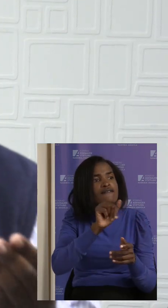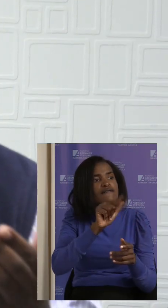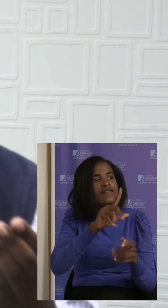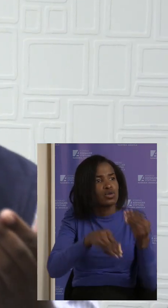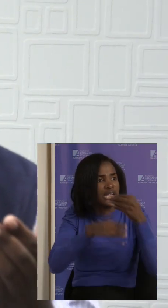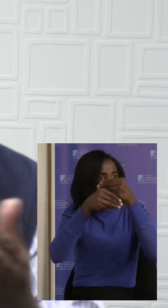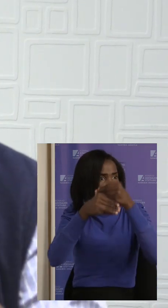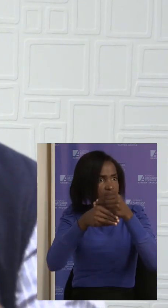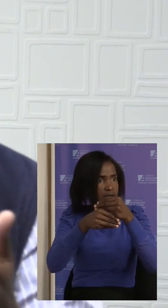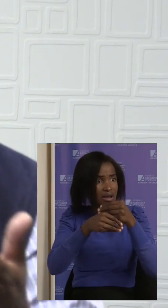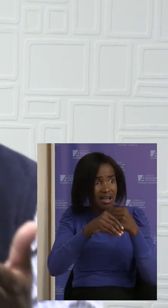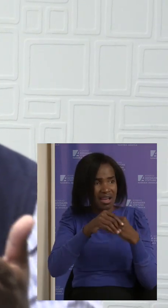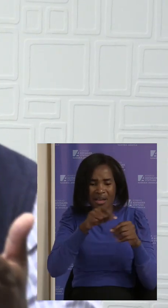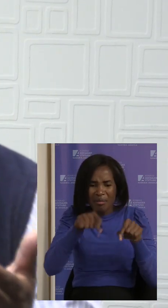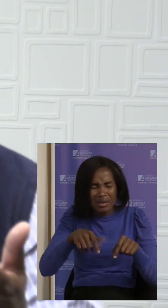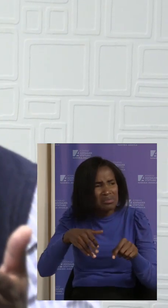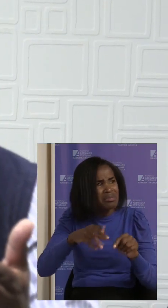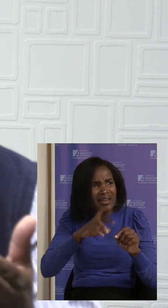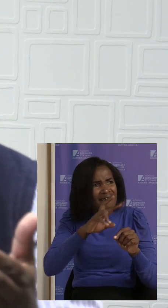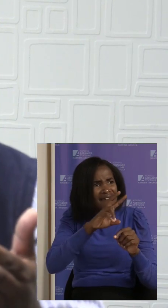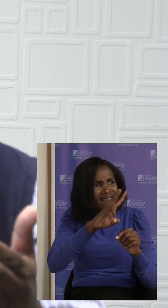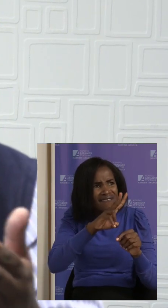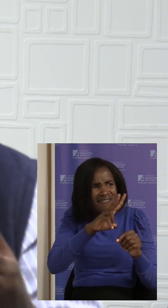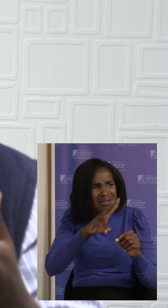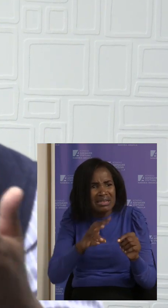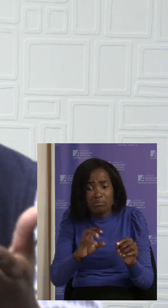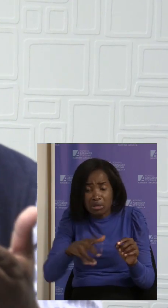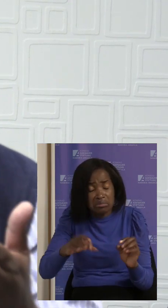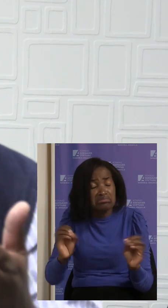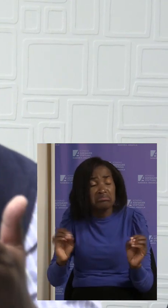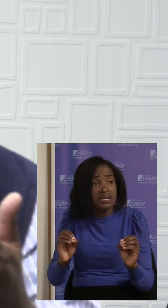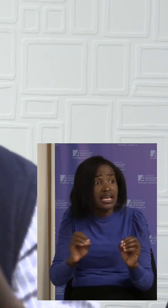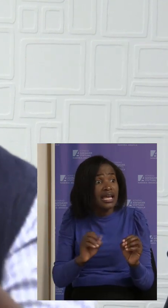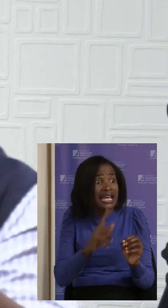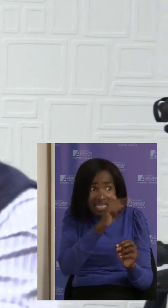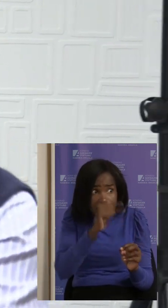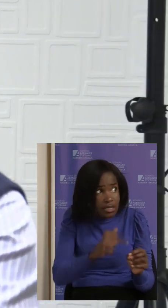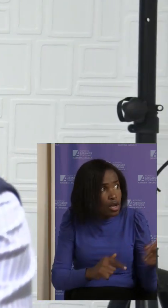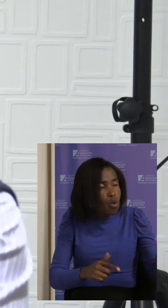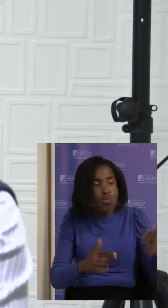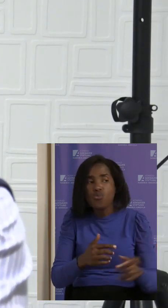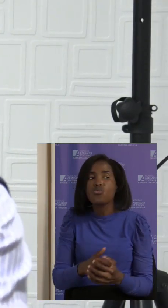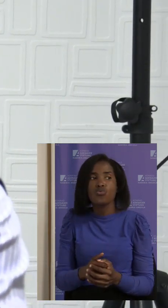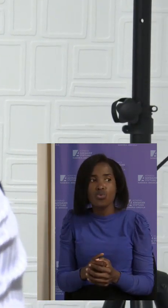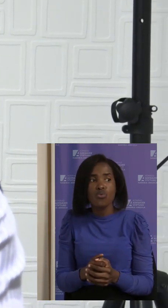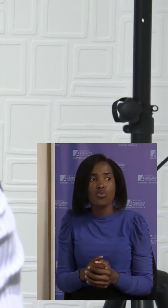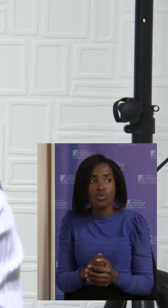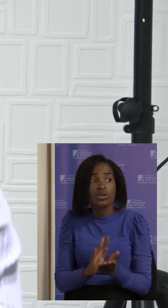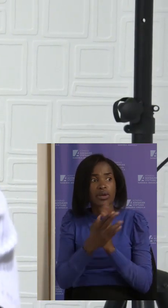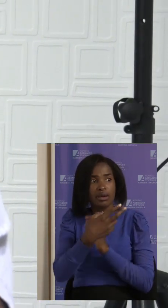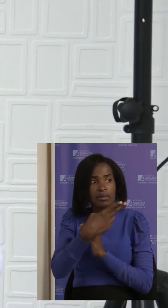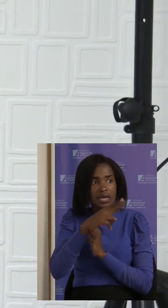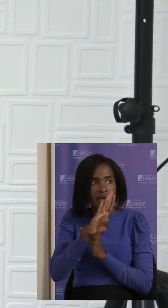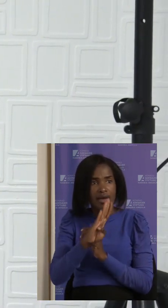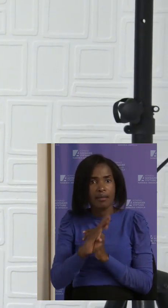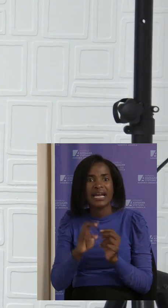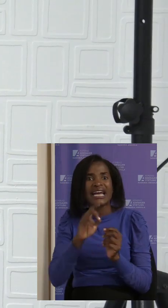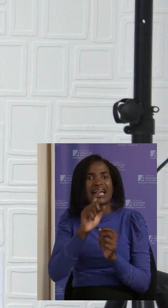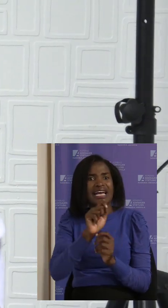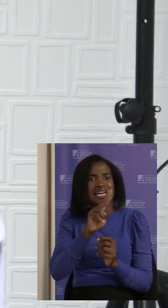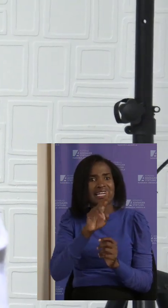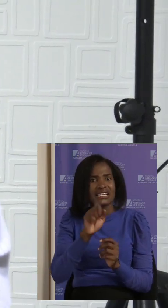value addition to the resources of Namibia. So TVET, really, I like the context part, and I like